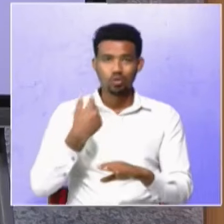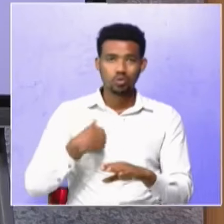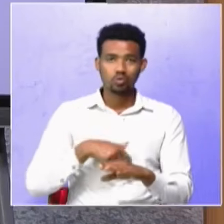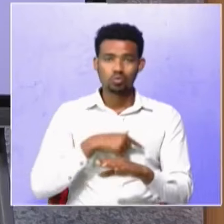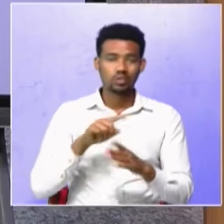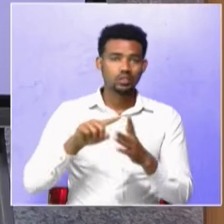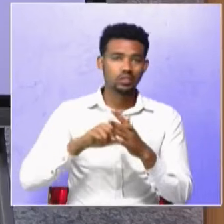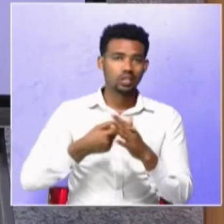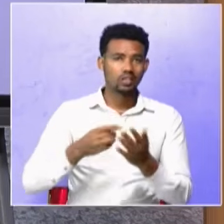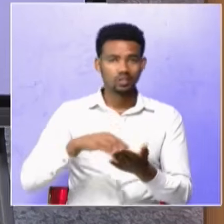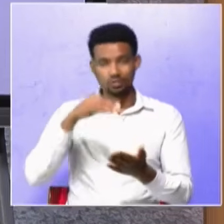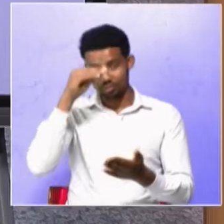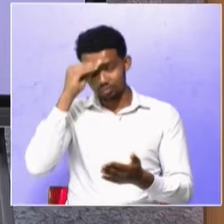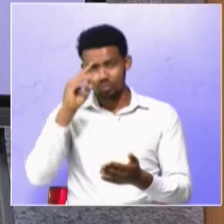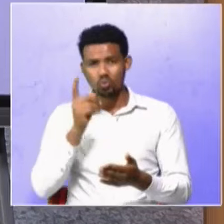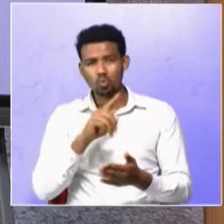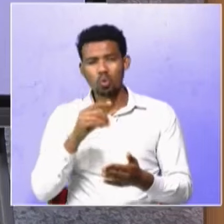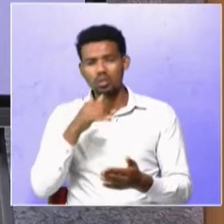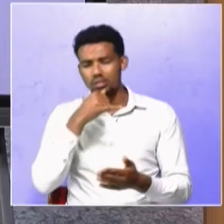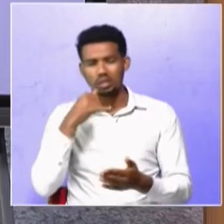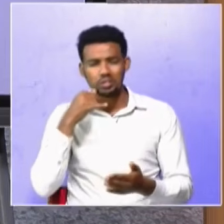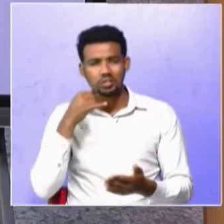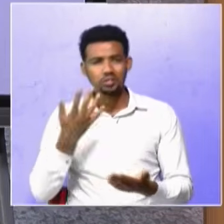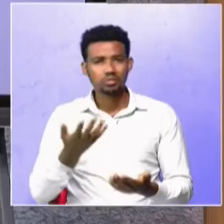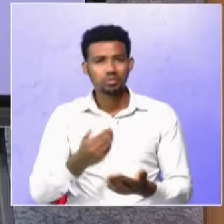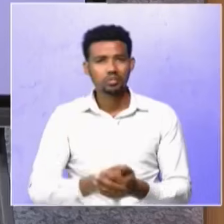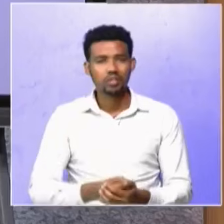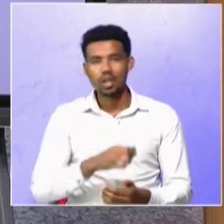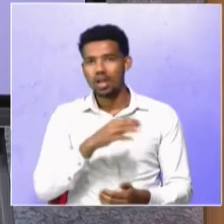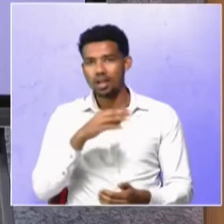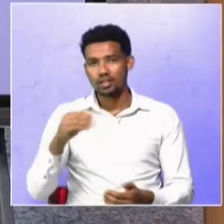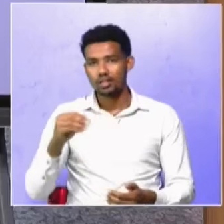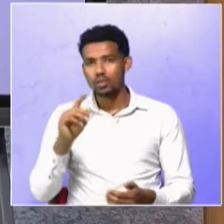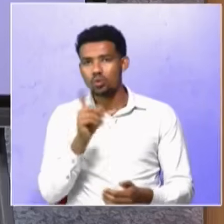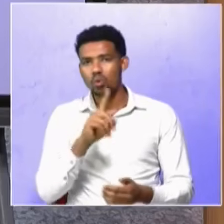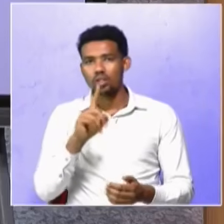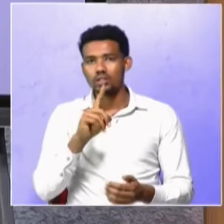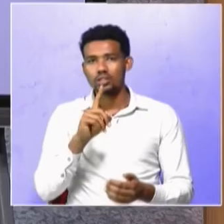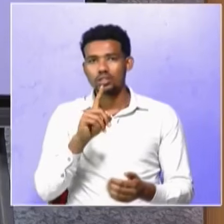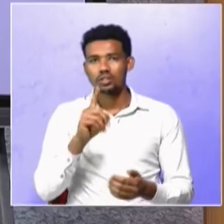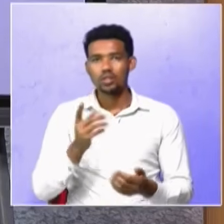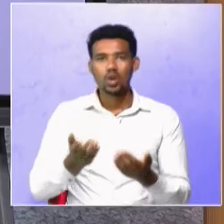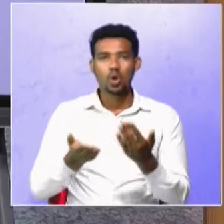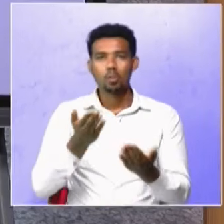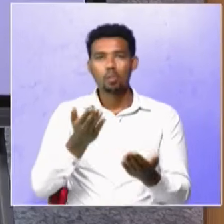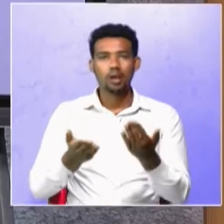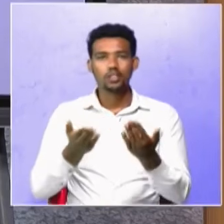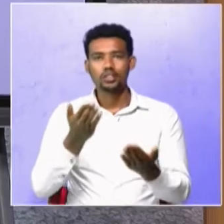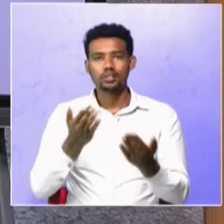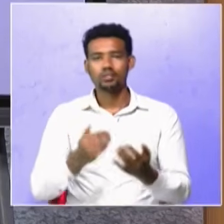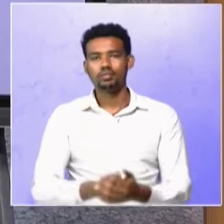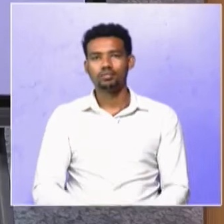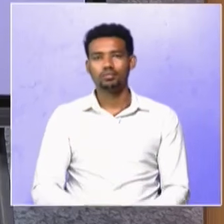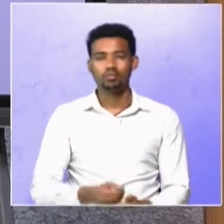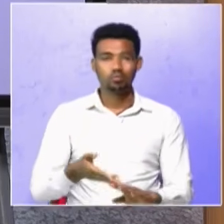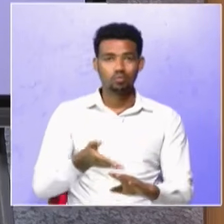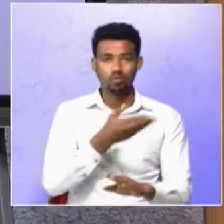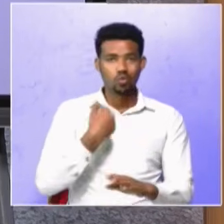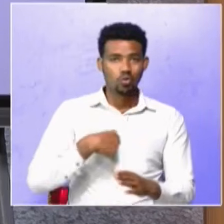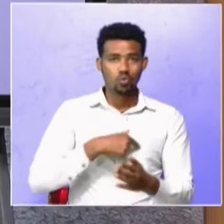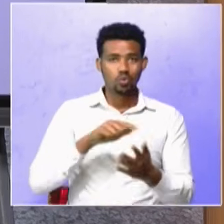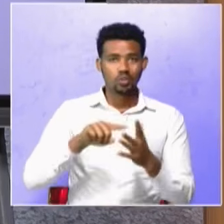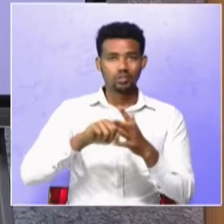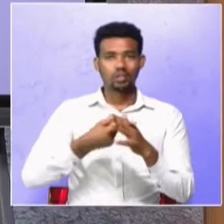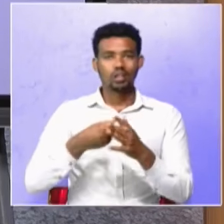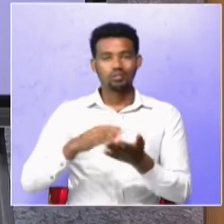topic, what is adjective? And what is comparison? Before we start the lesson,